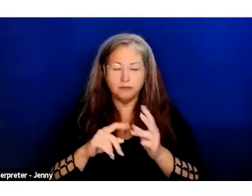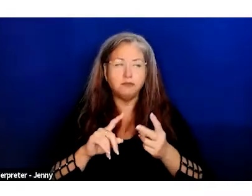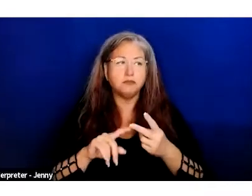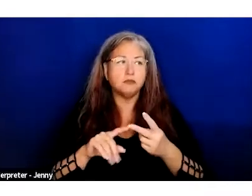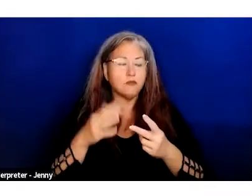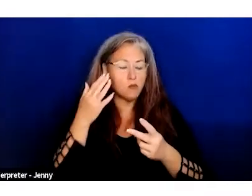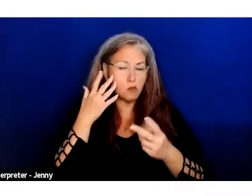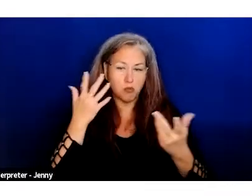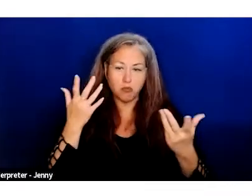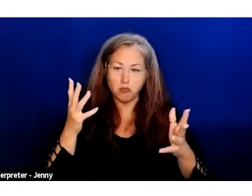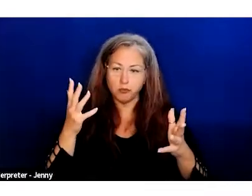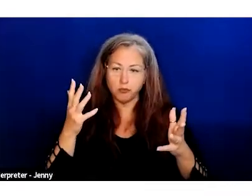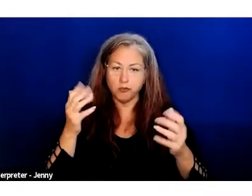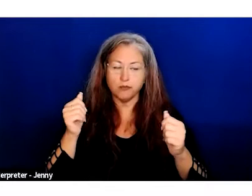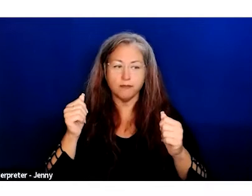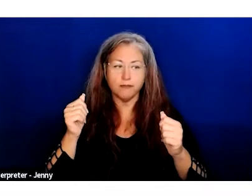We know what